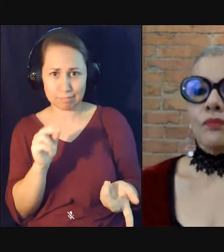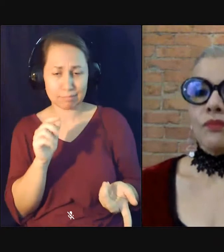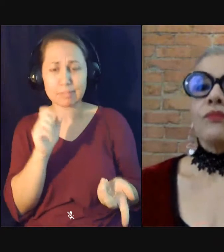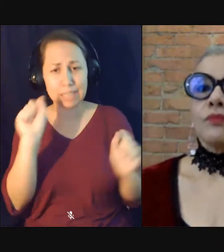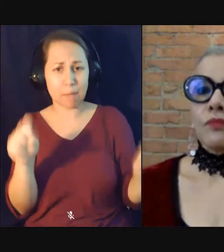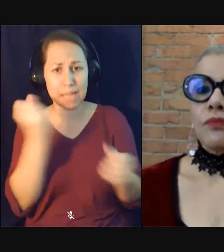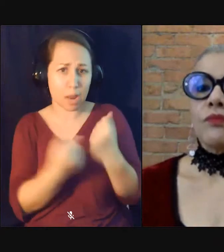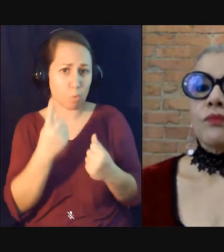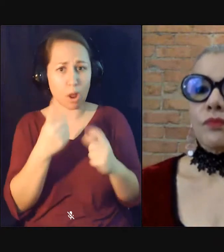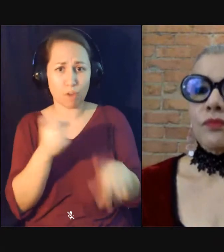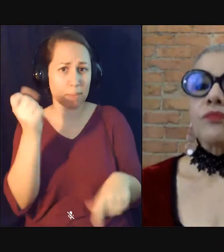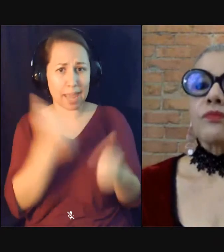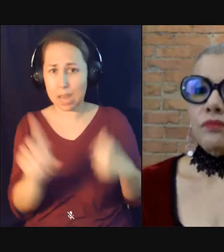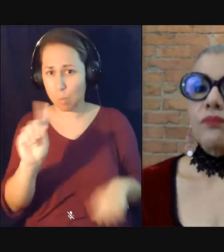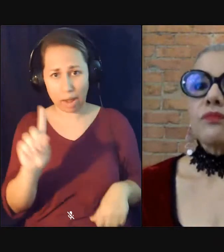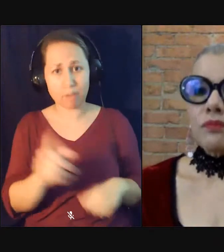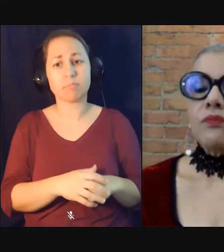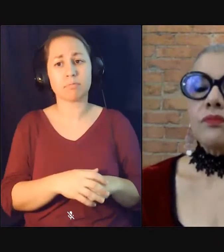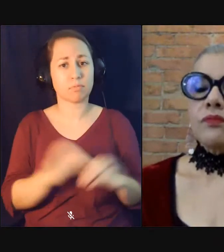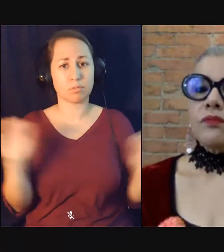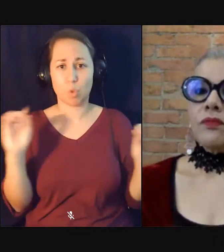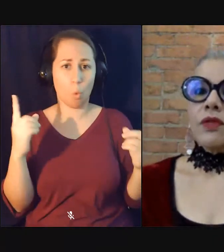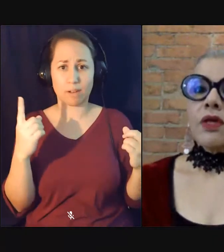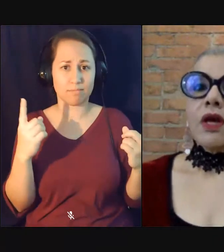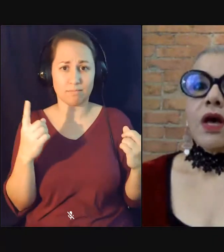anywhere. There's no immunity in this country.